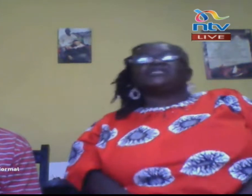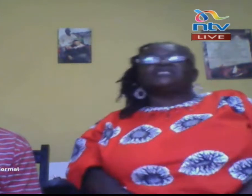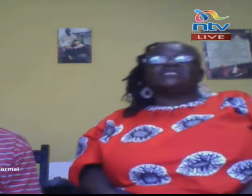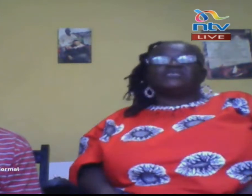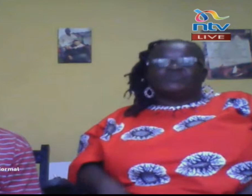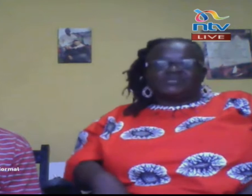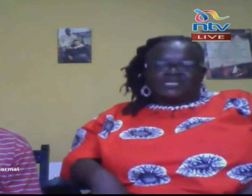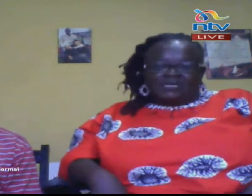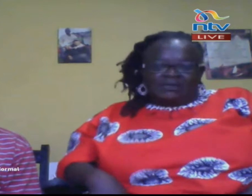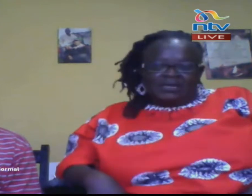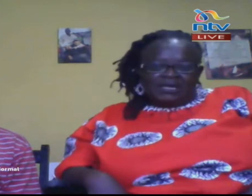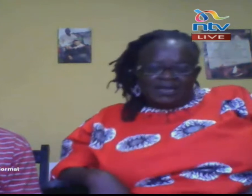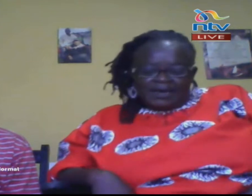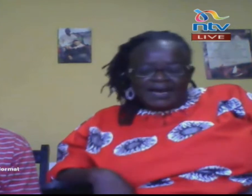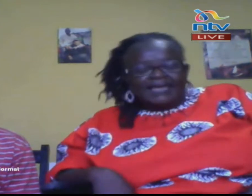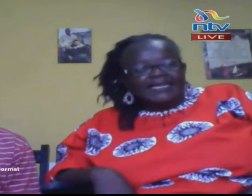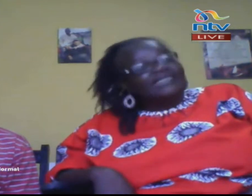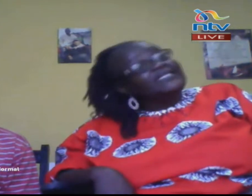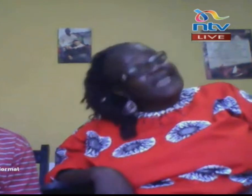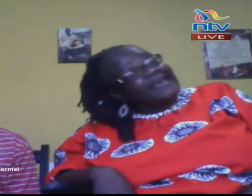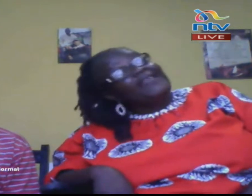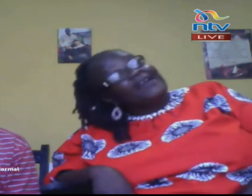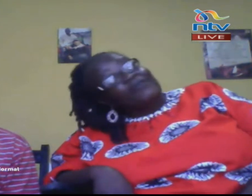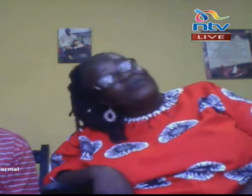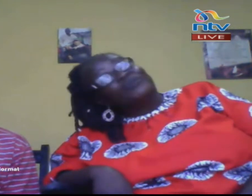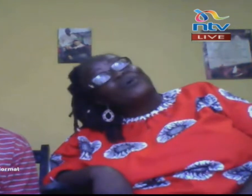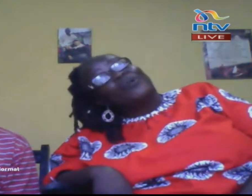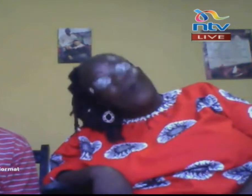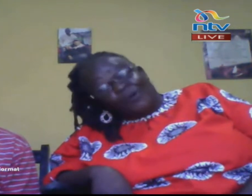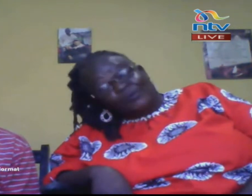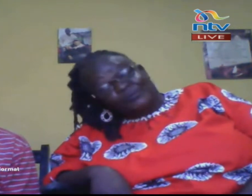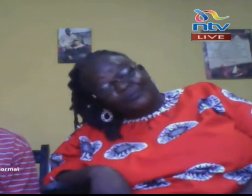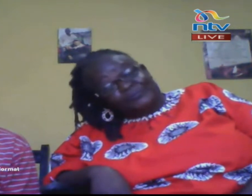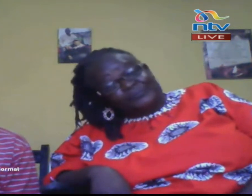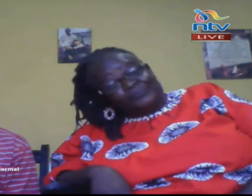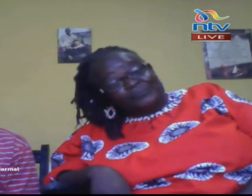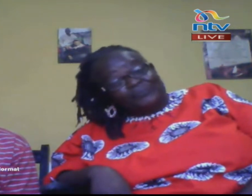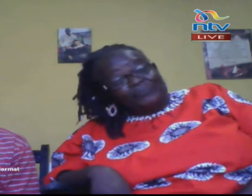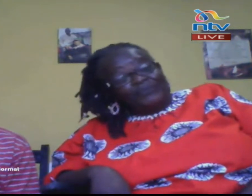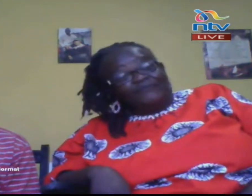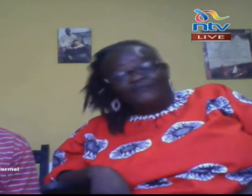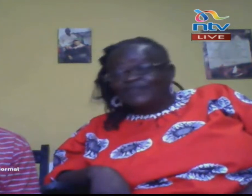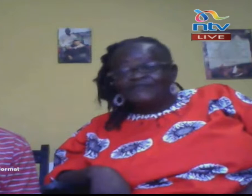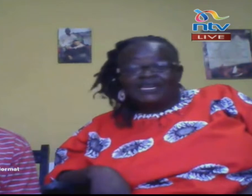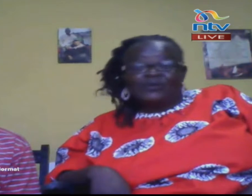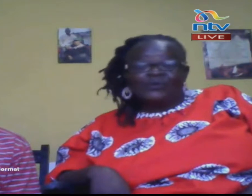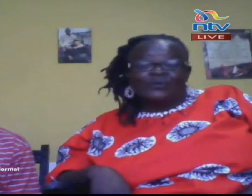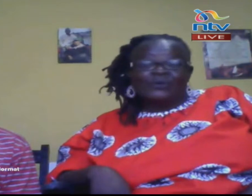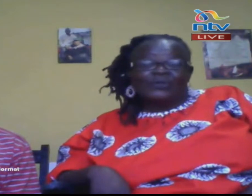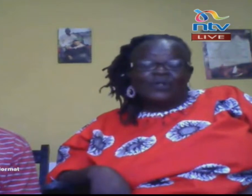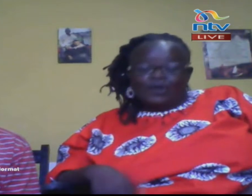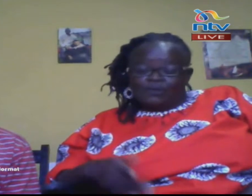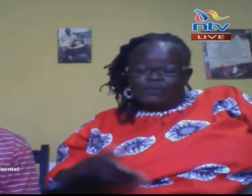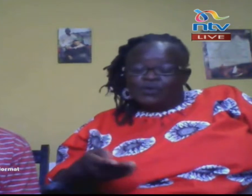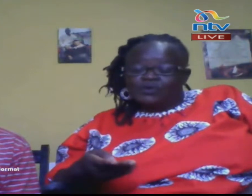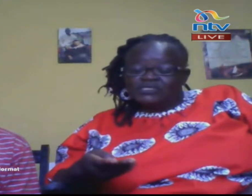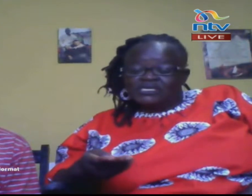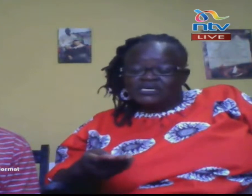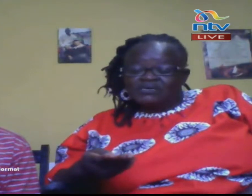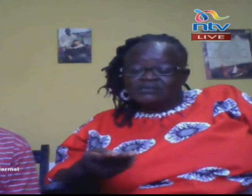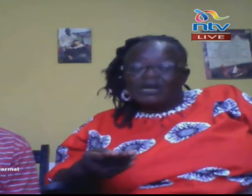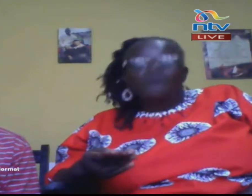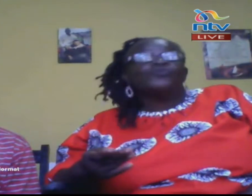got that TSC posting, and I stayed there for so long. very, very long.